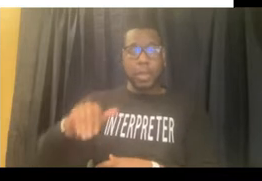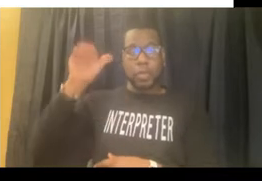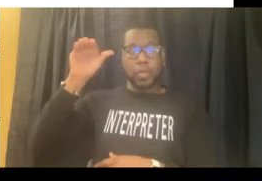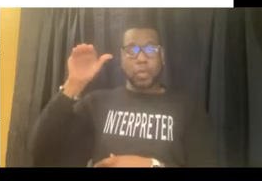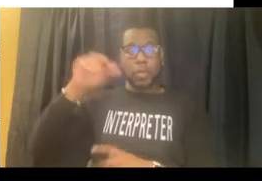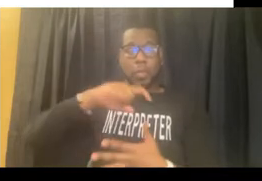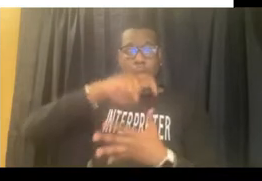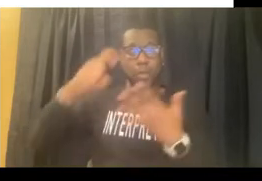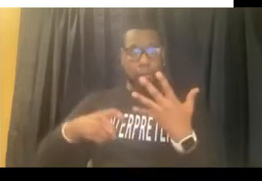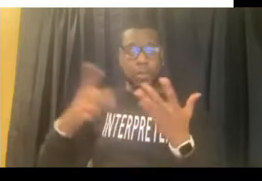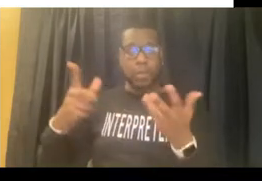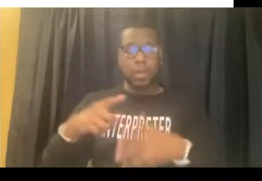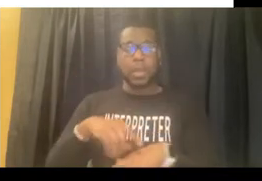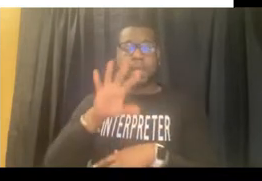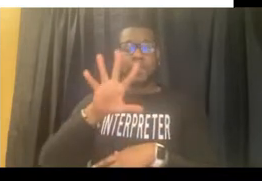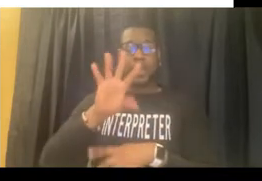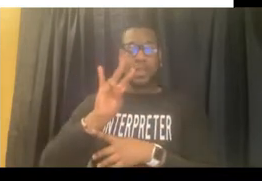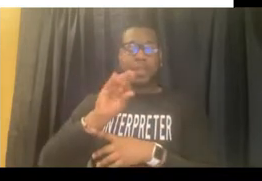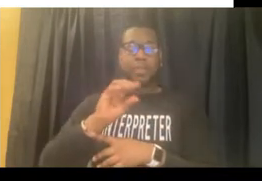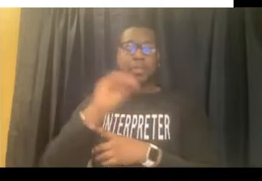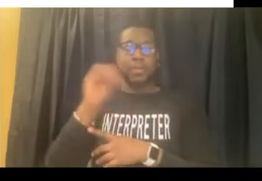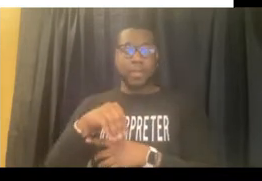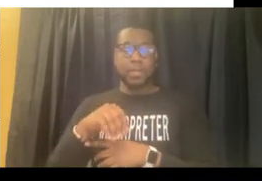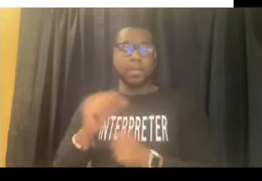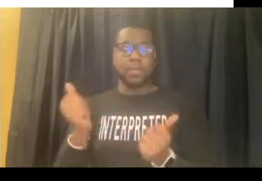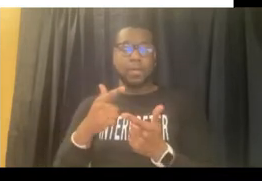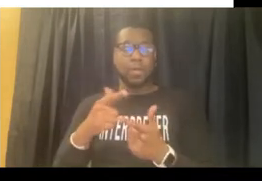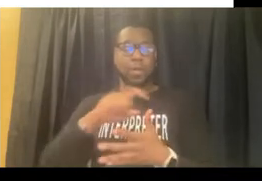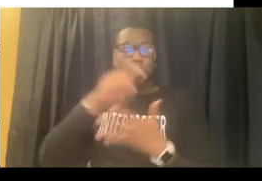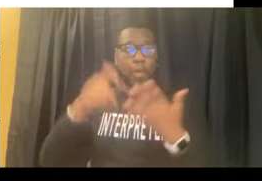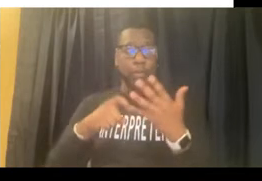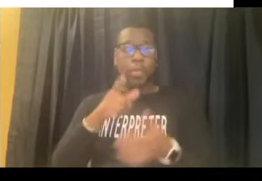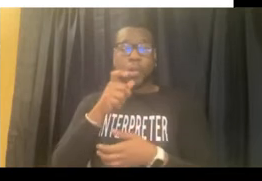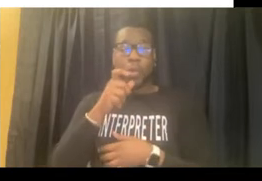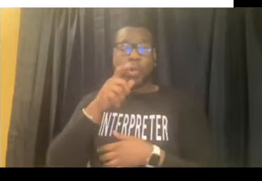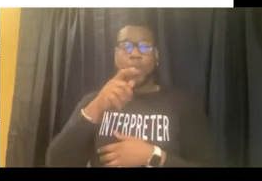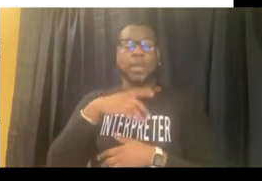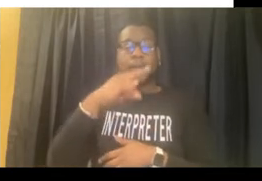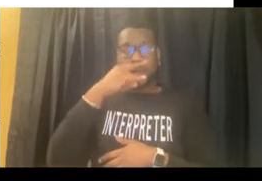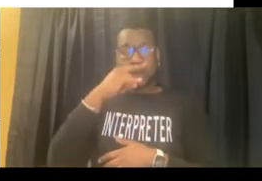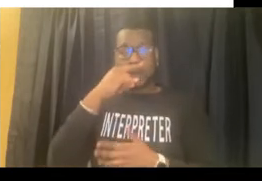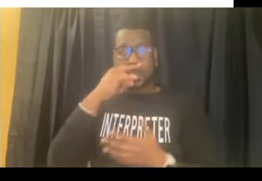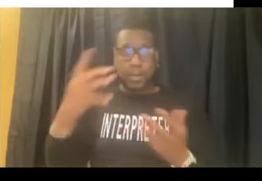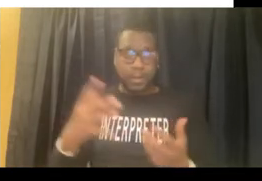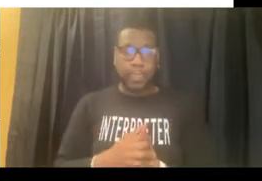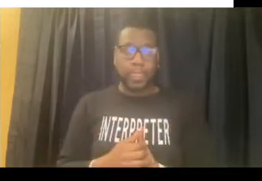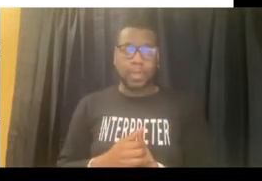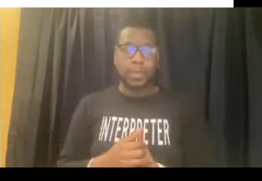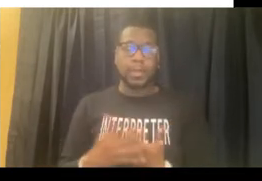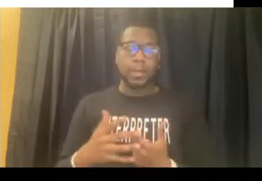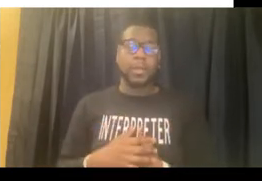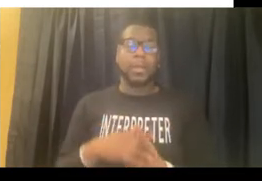arrests were Black children. So a large proportion of the commercial sex industry is making up marginalized, particularly Black and